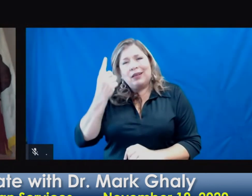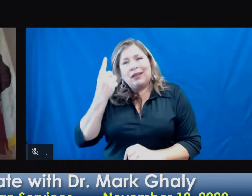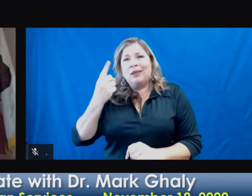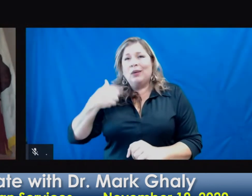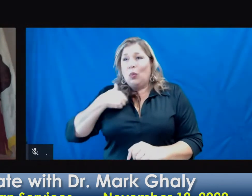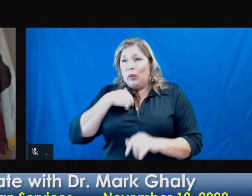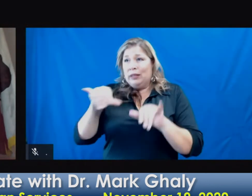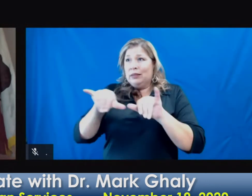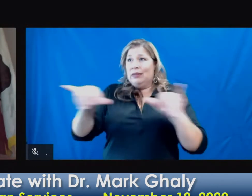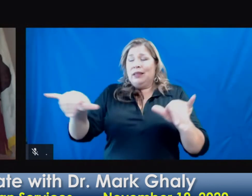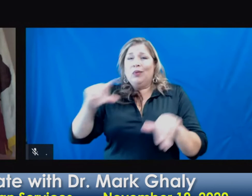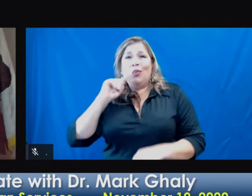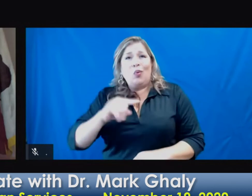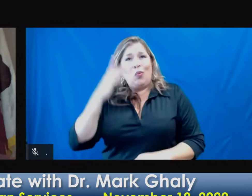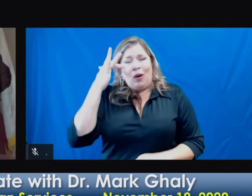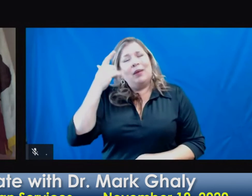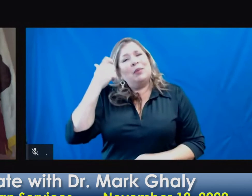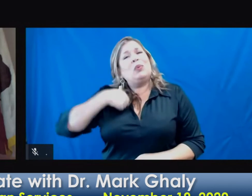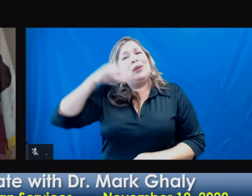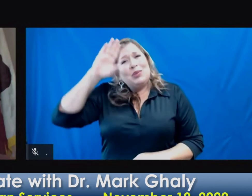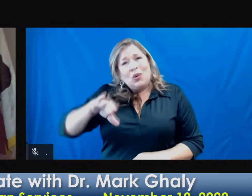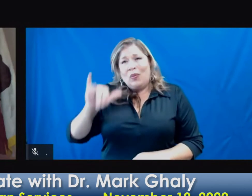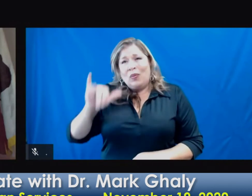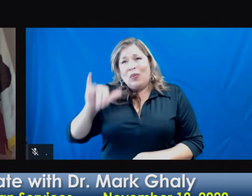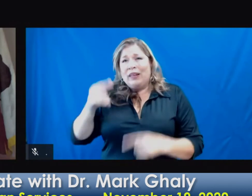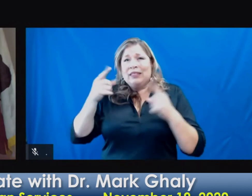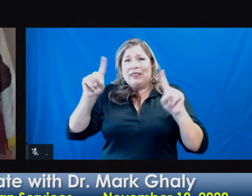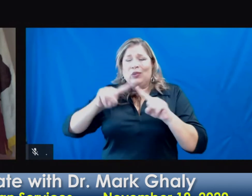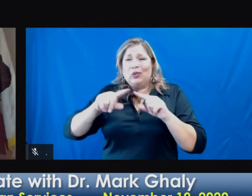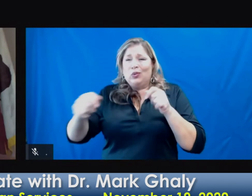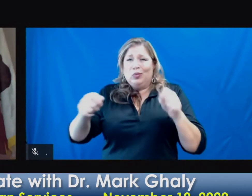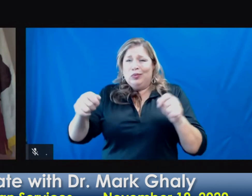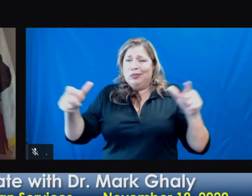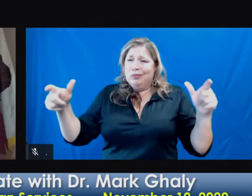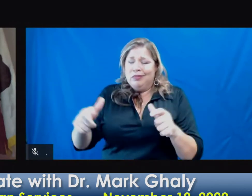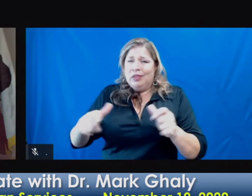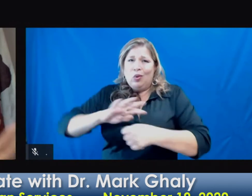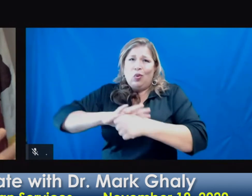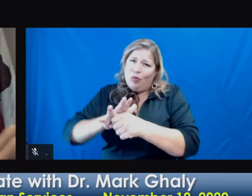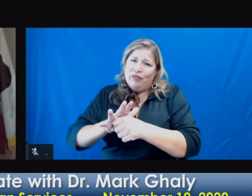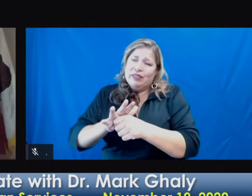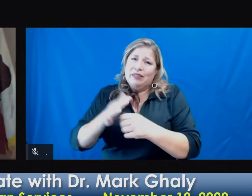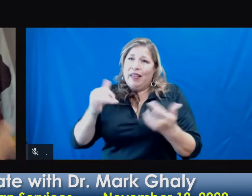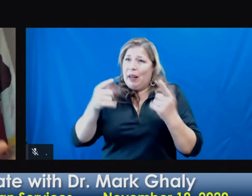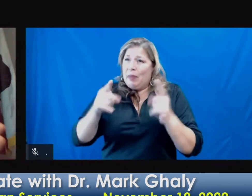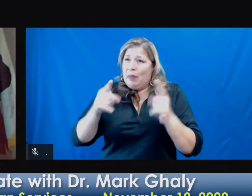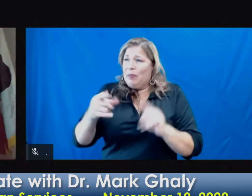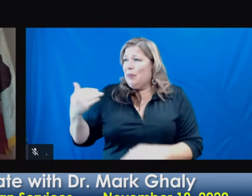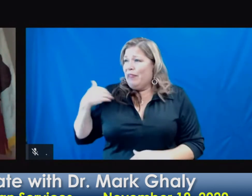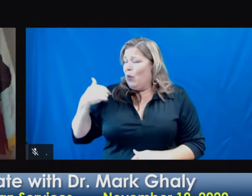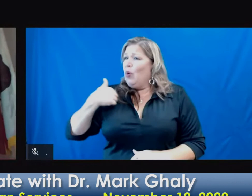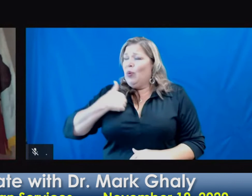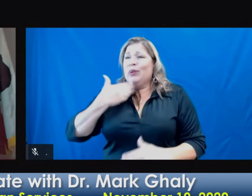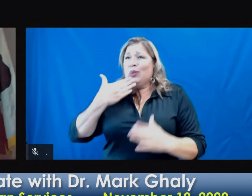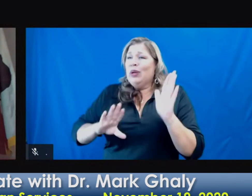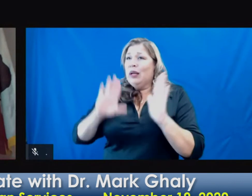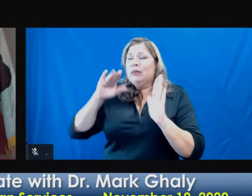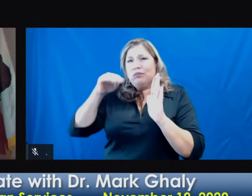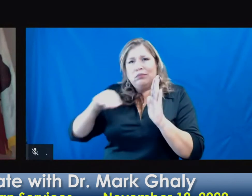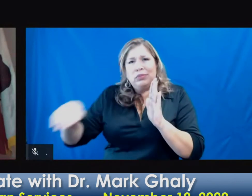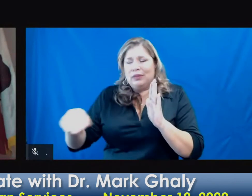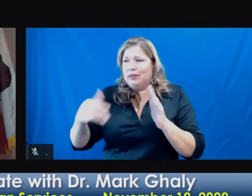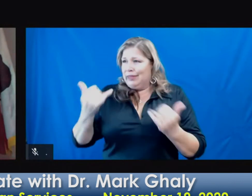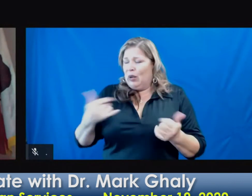in the past. So again, really emphasizing along this continuum of stay-at-home orders that this is